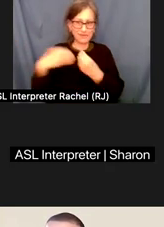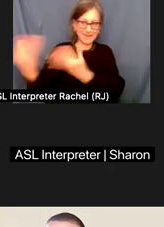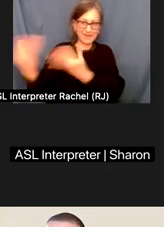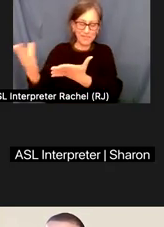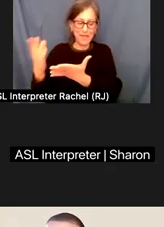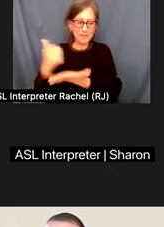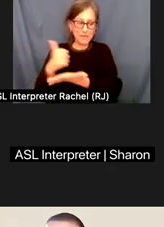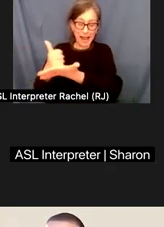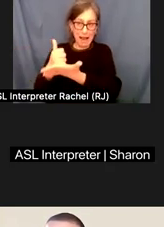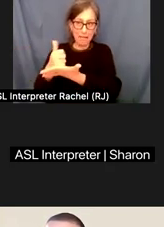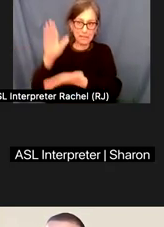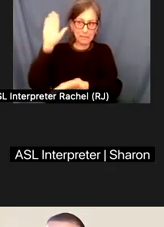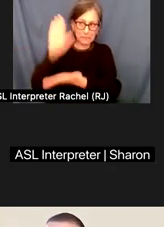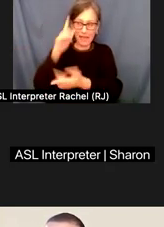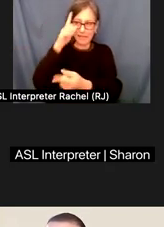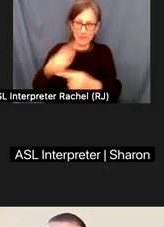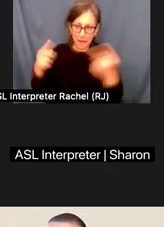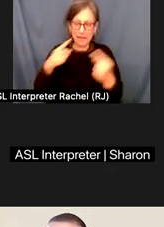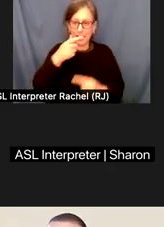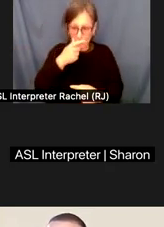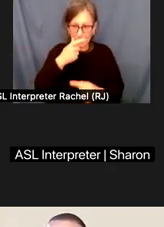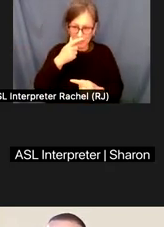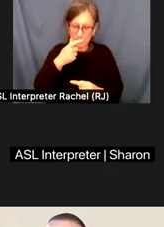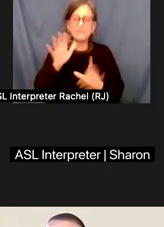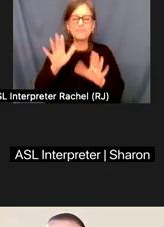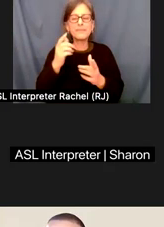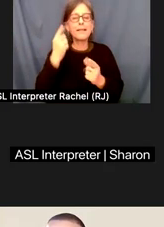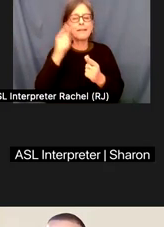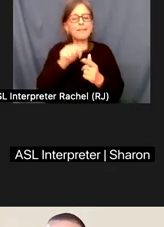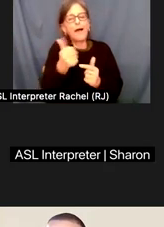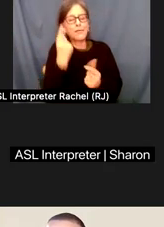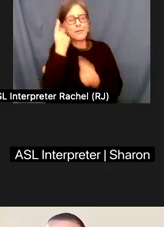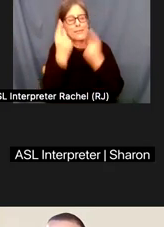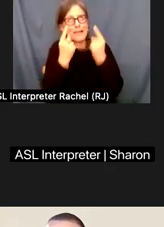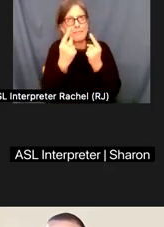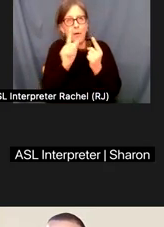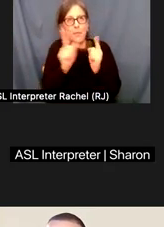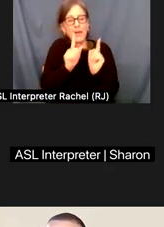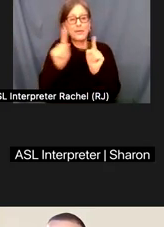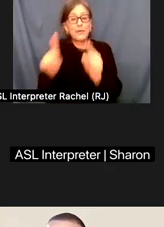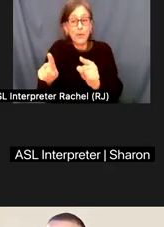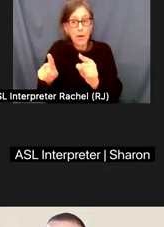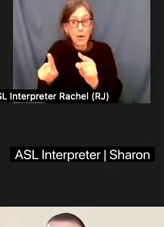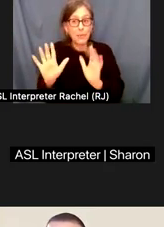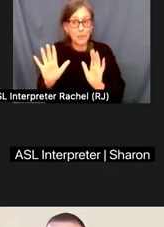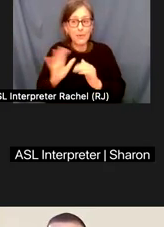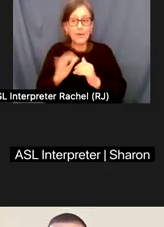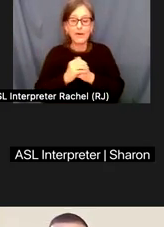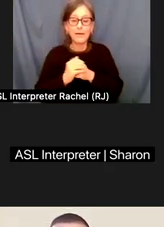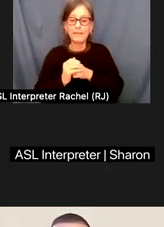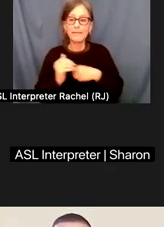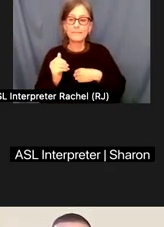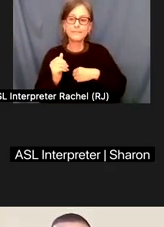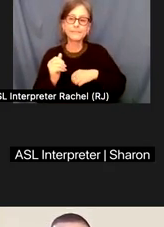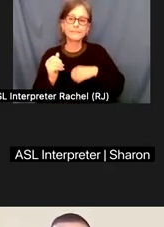them with that? There's all these things to consider about where you might be, and really, I think is if